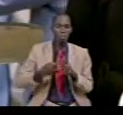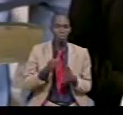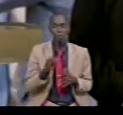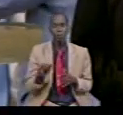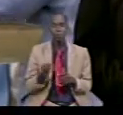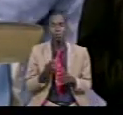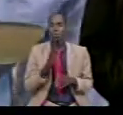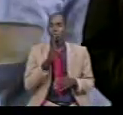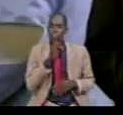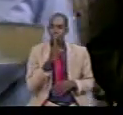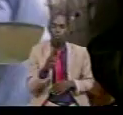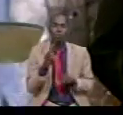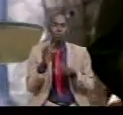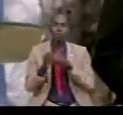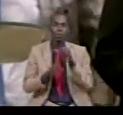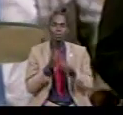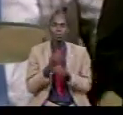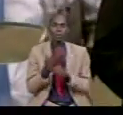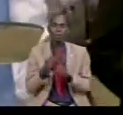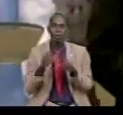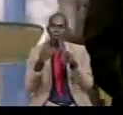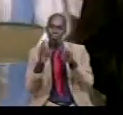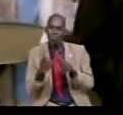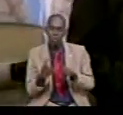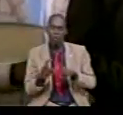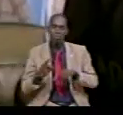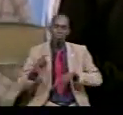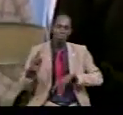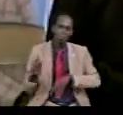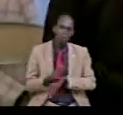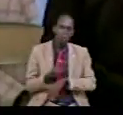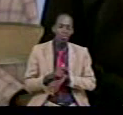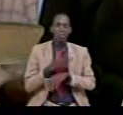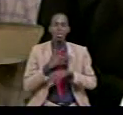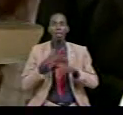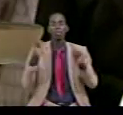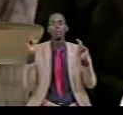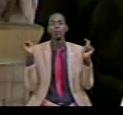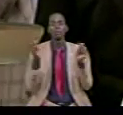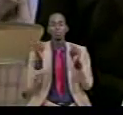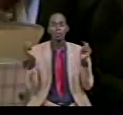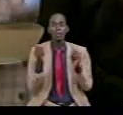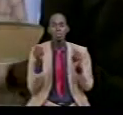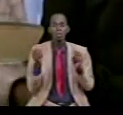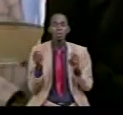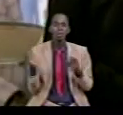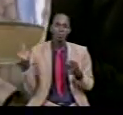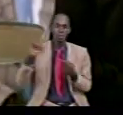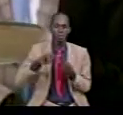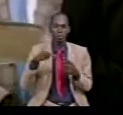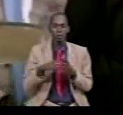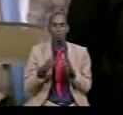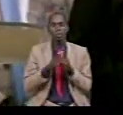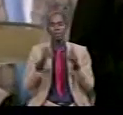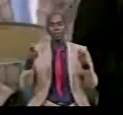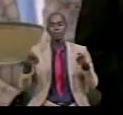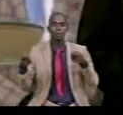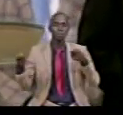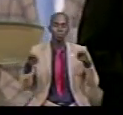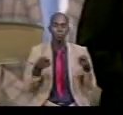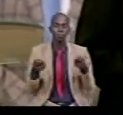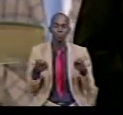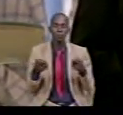tests, toiling and triumph to its present phenomenon spread around the